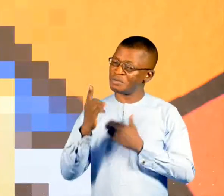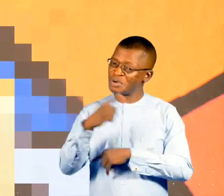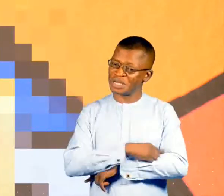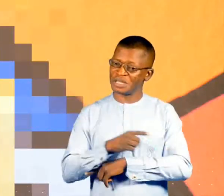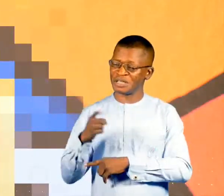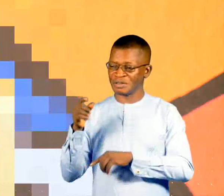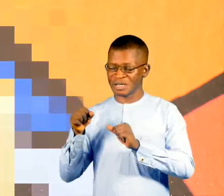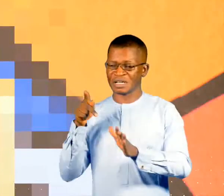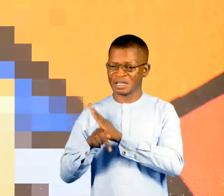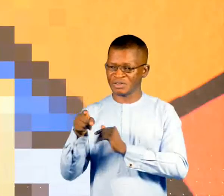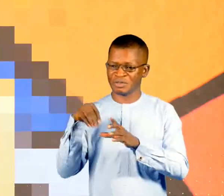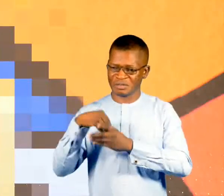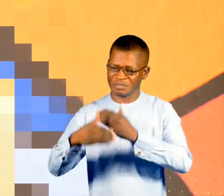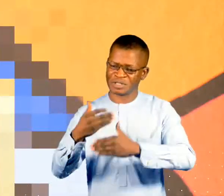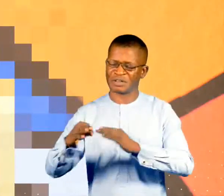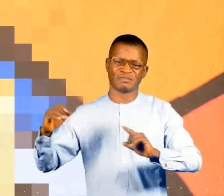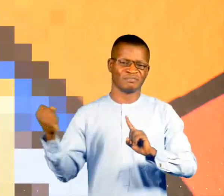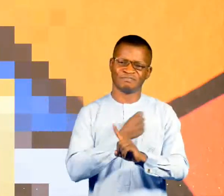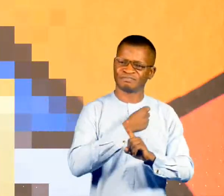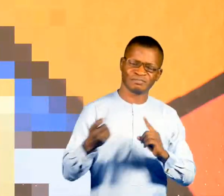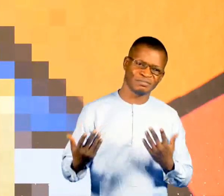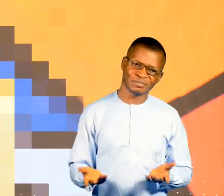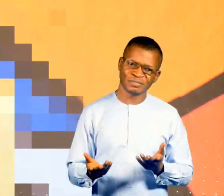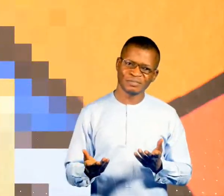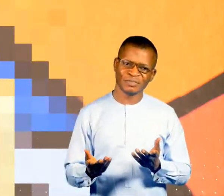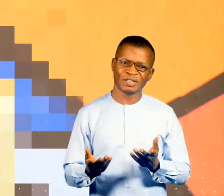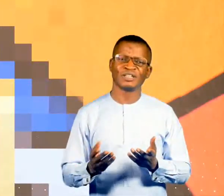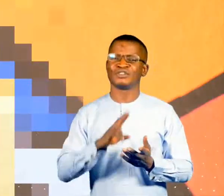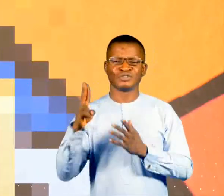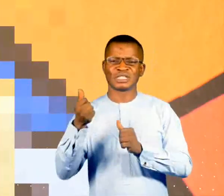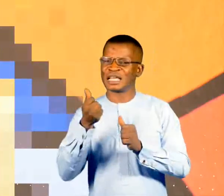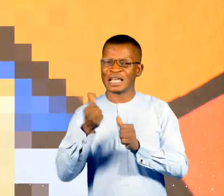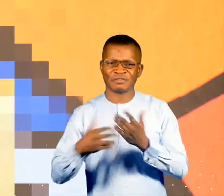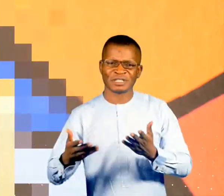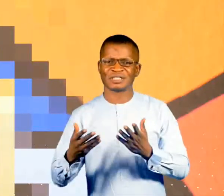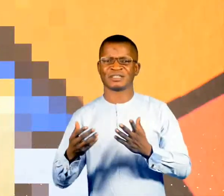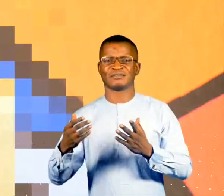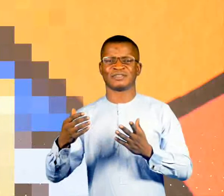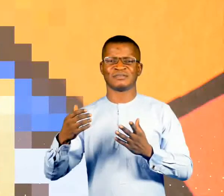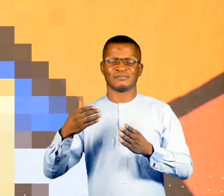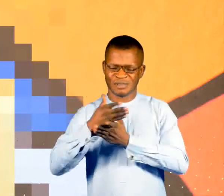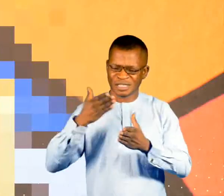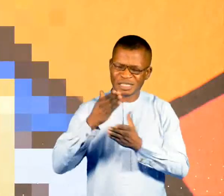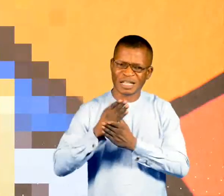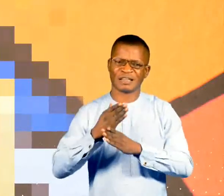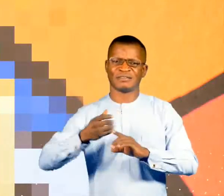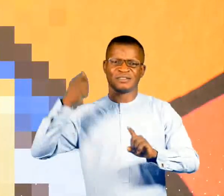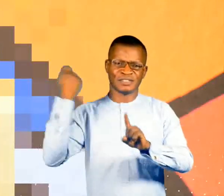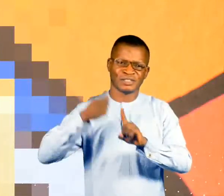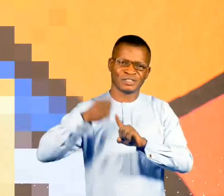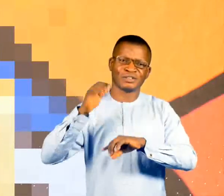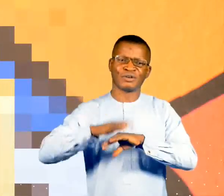Then people were not like, let her stop. One day she may kill me in the process of beating. Not that she's using only hand to beat me. She used